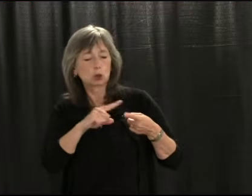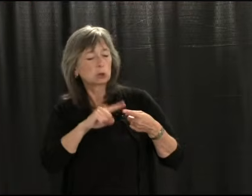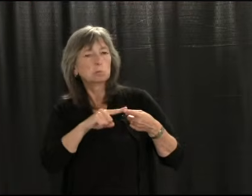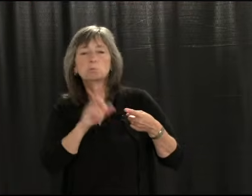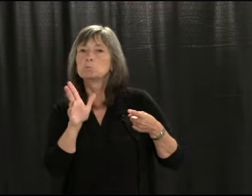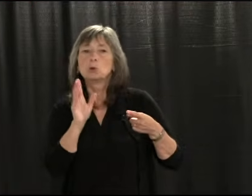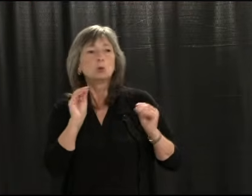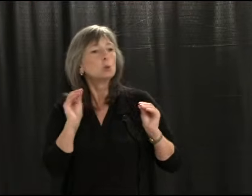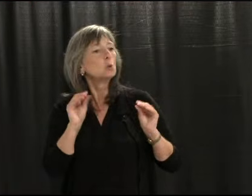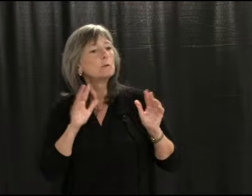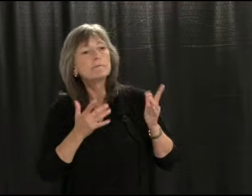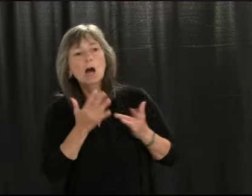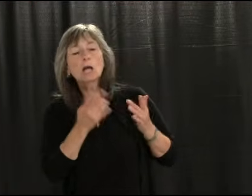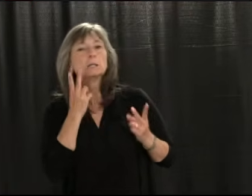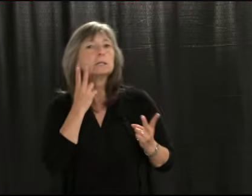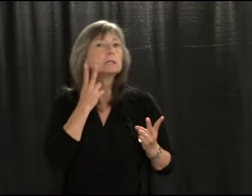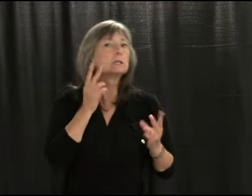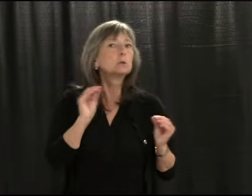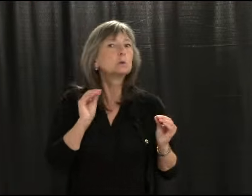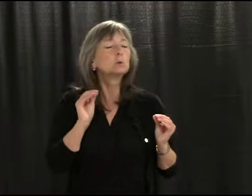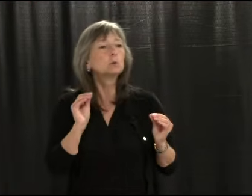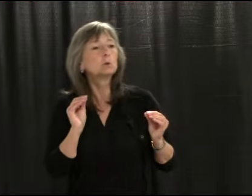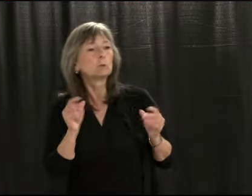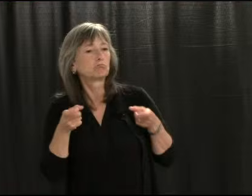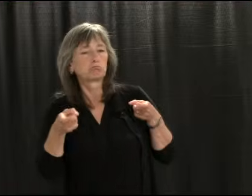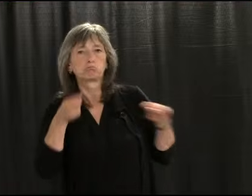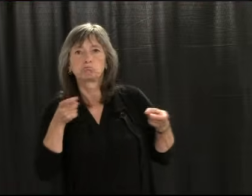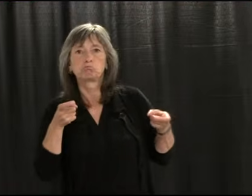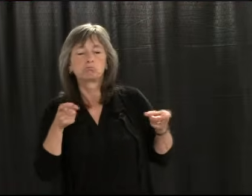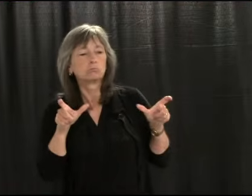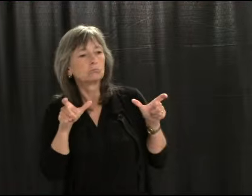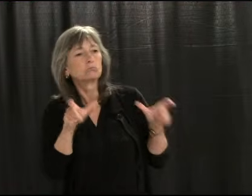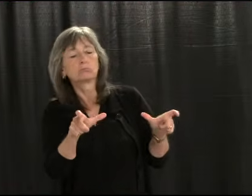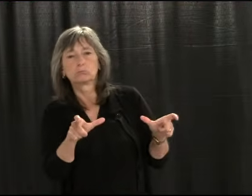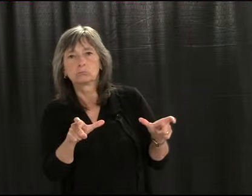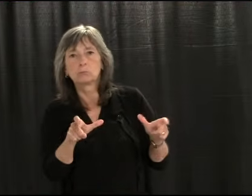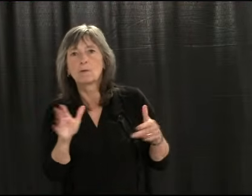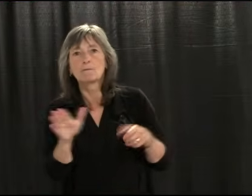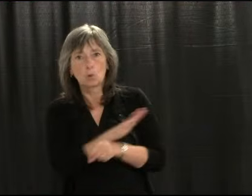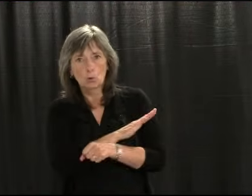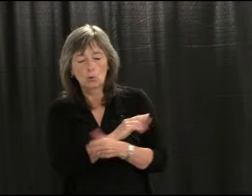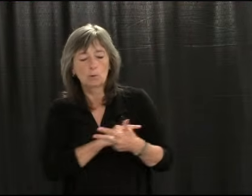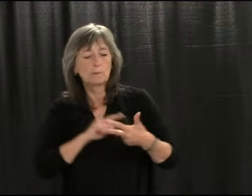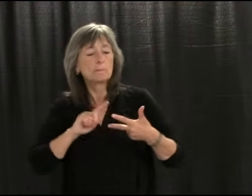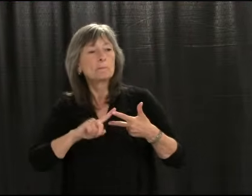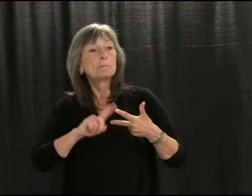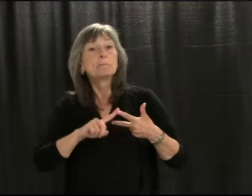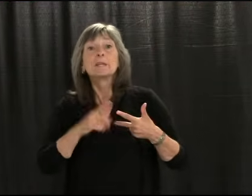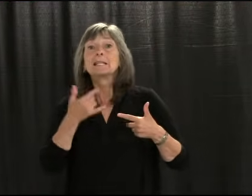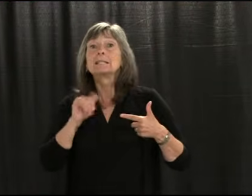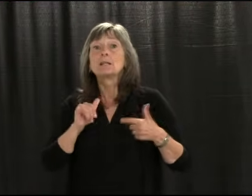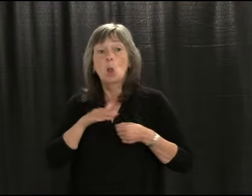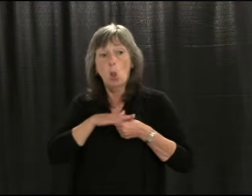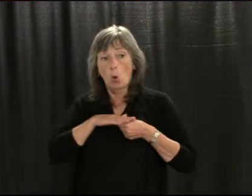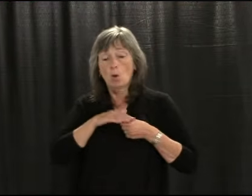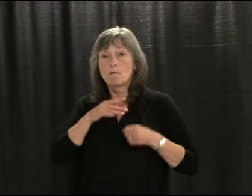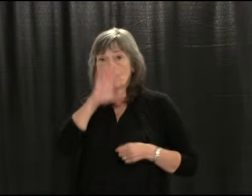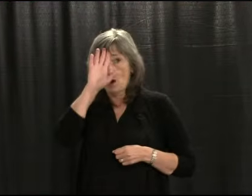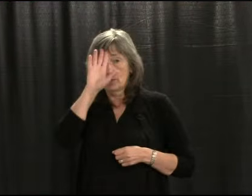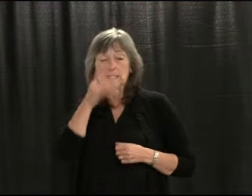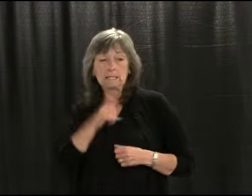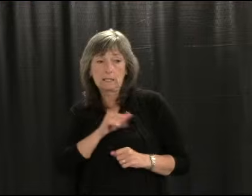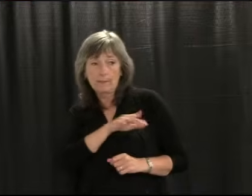behavior observed, and the fire remains fully contained with hose lines. Crews are working with support teams from local fire